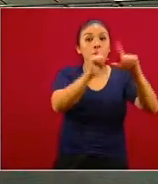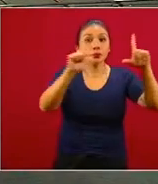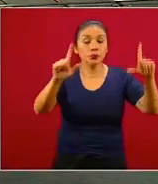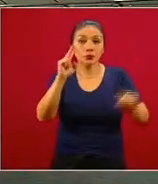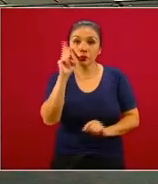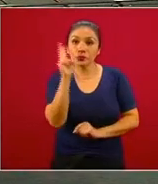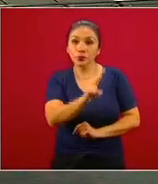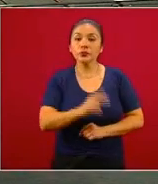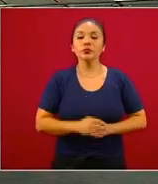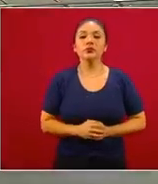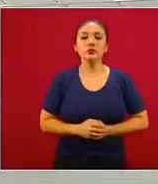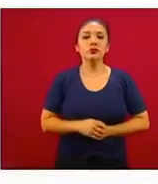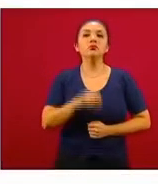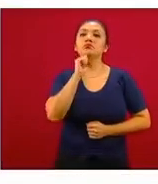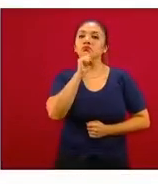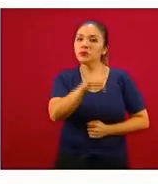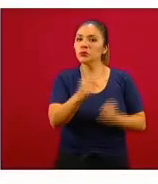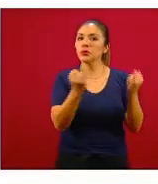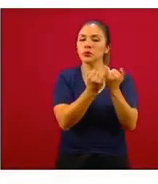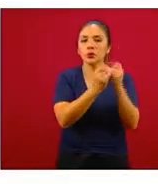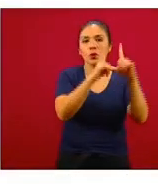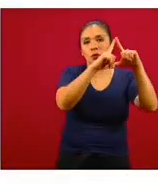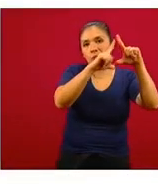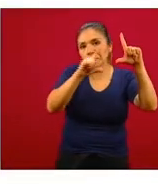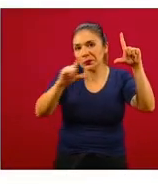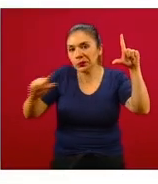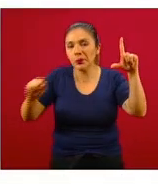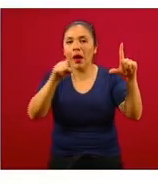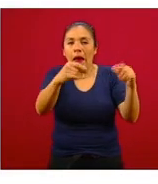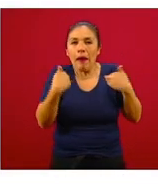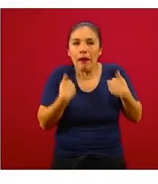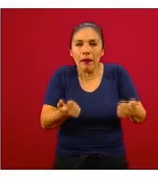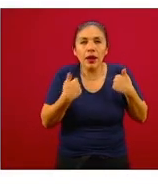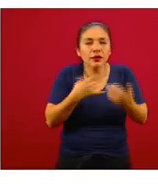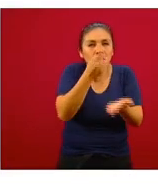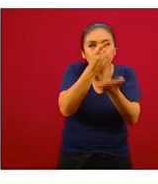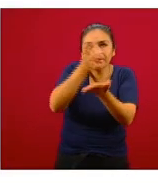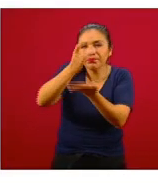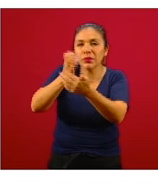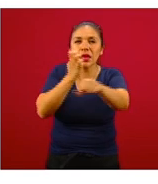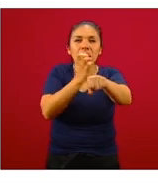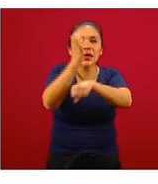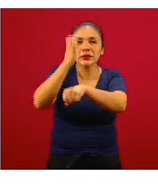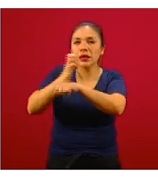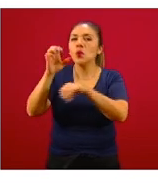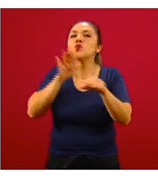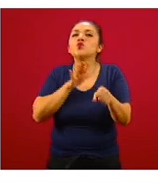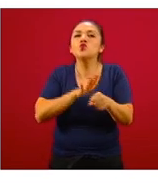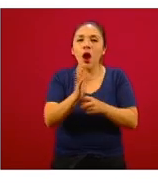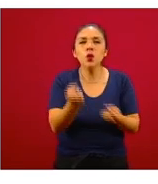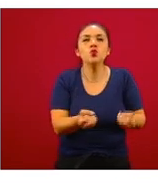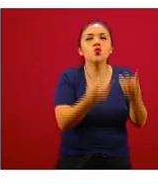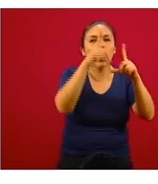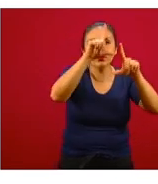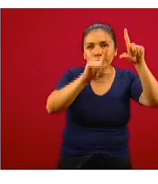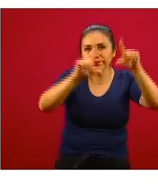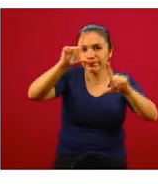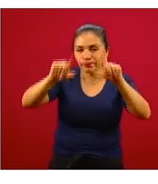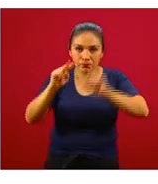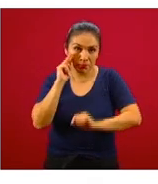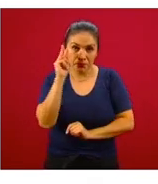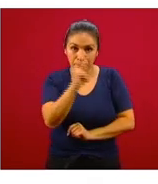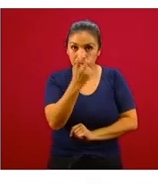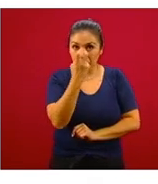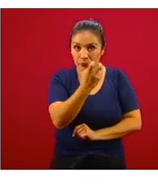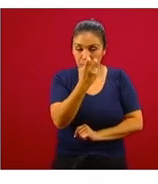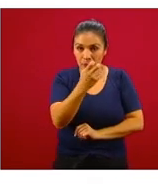5.24 nationwide. We have the same information presented as a bar graph, so you